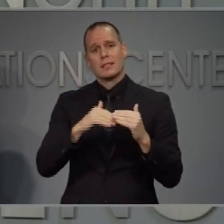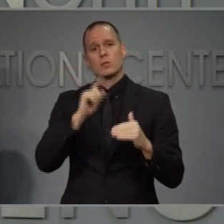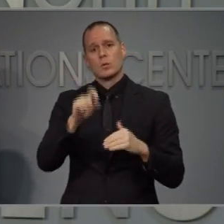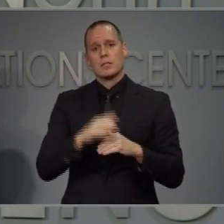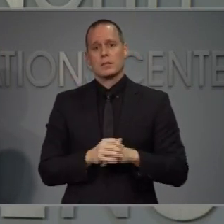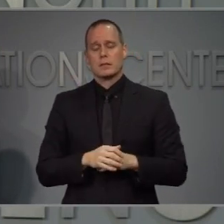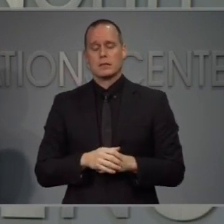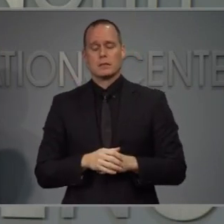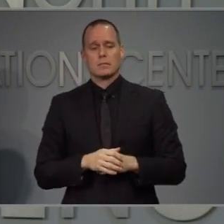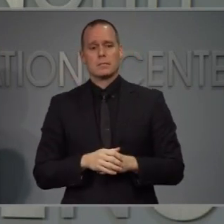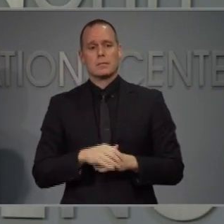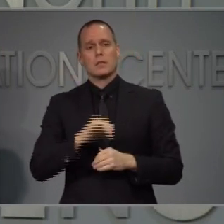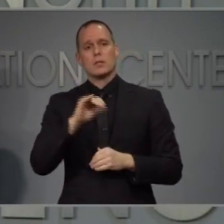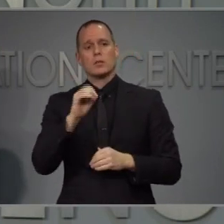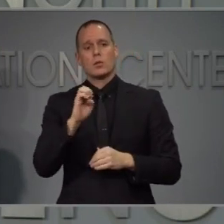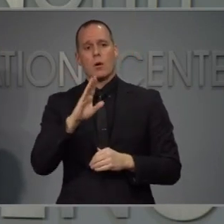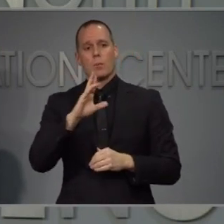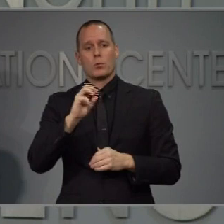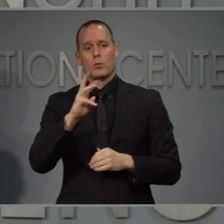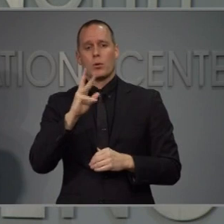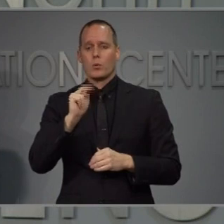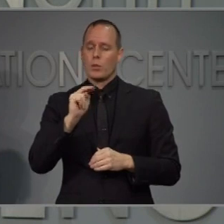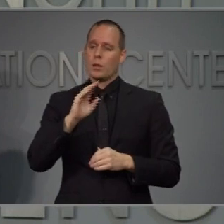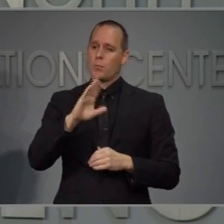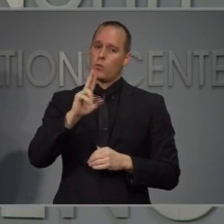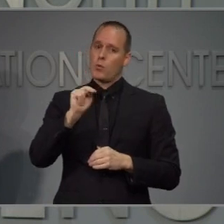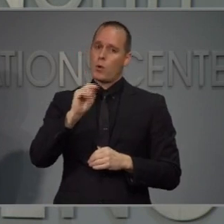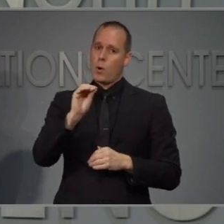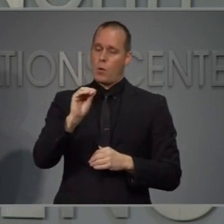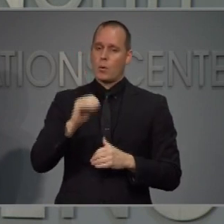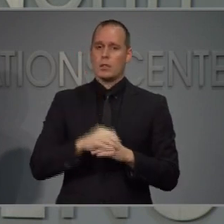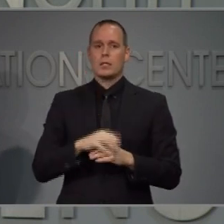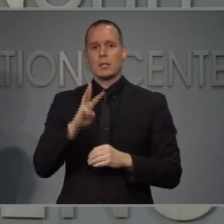Joe Bruno, WSOC.